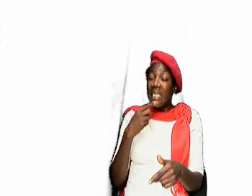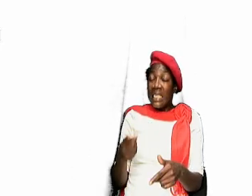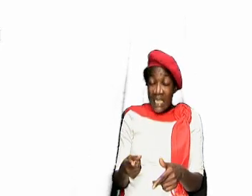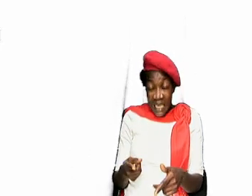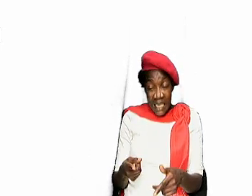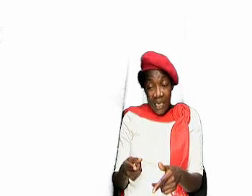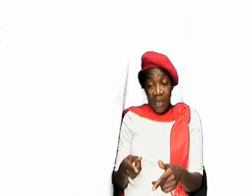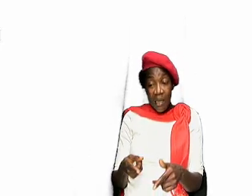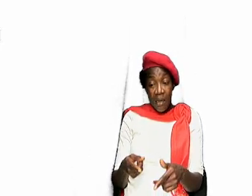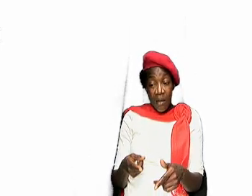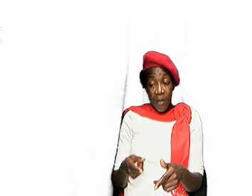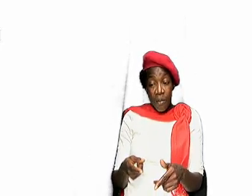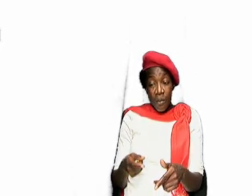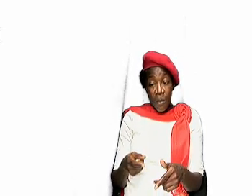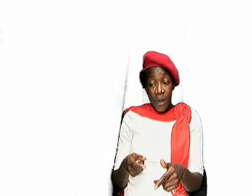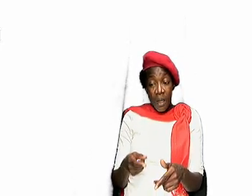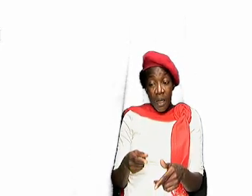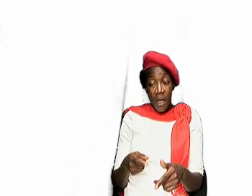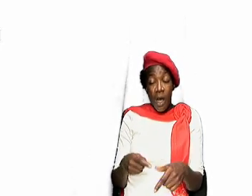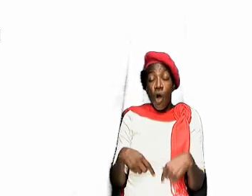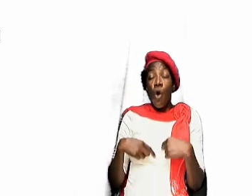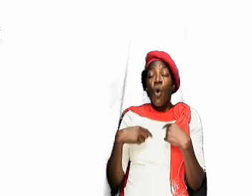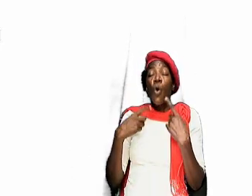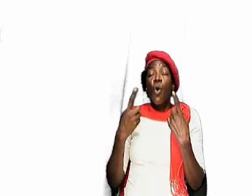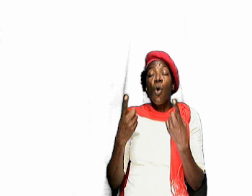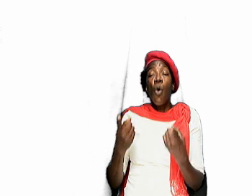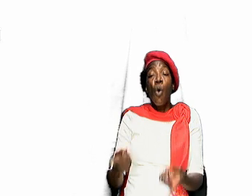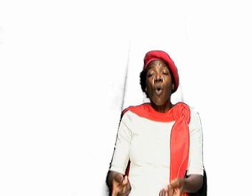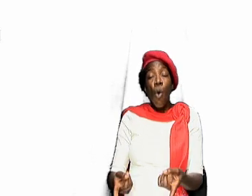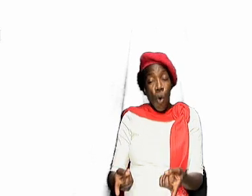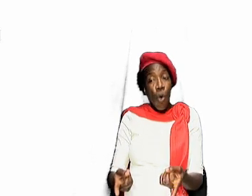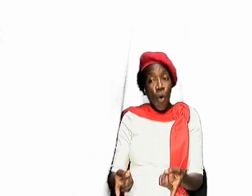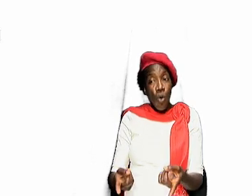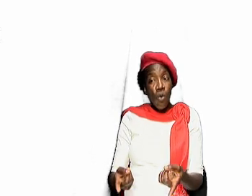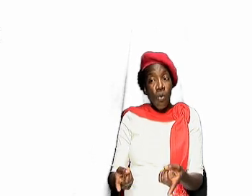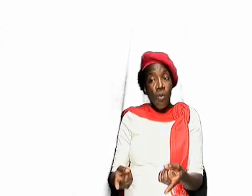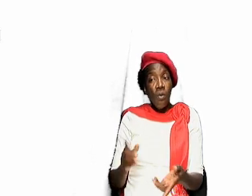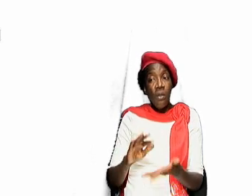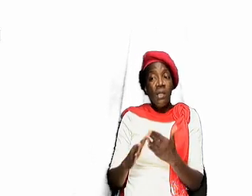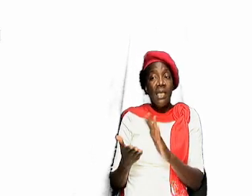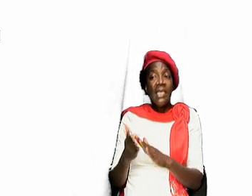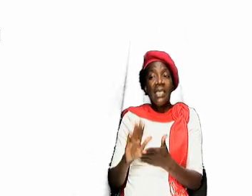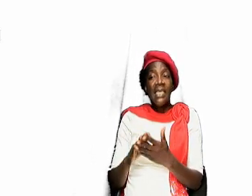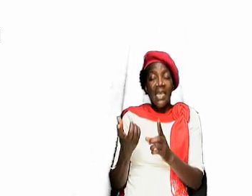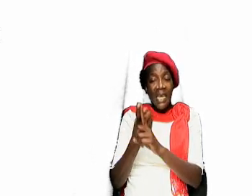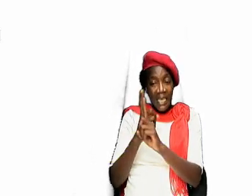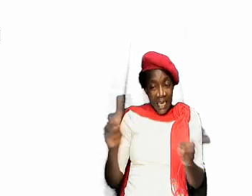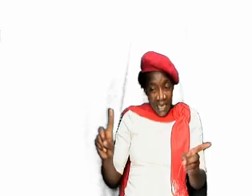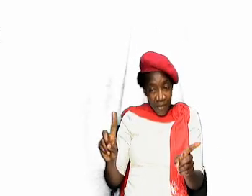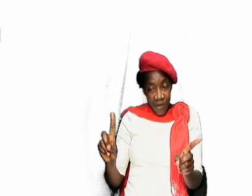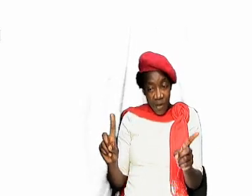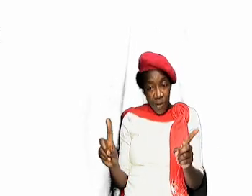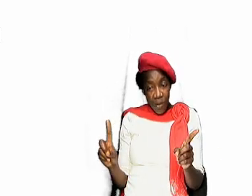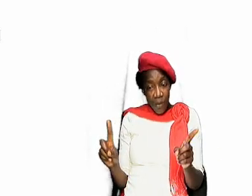David, go down to Keilah to deliver the city.